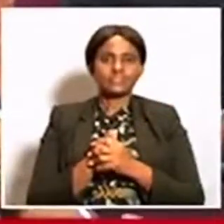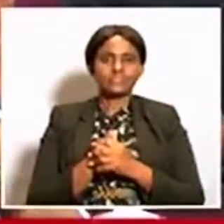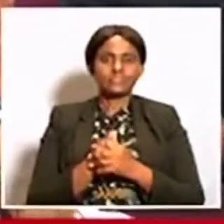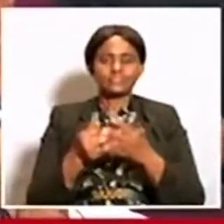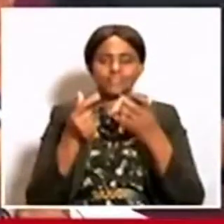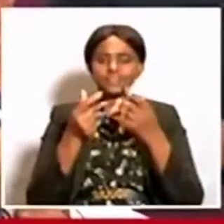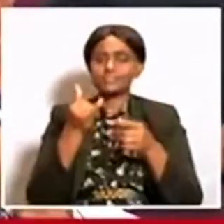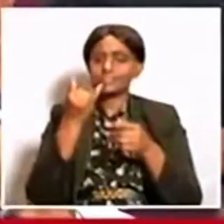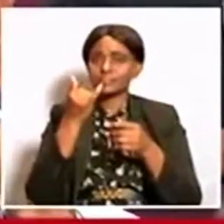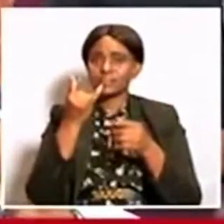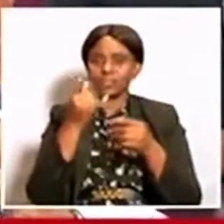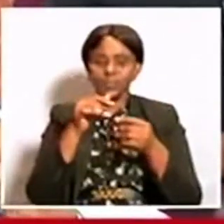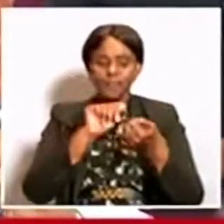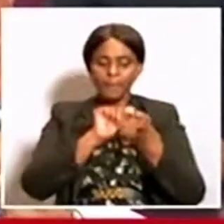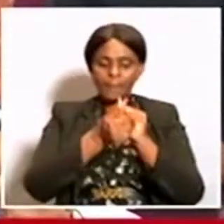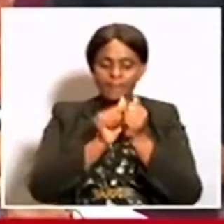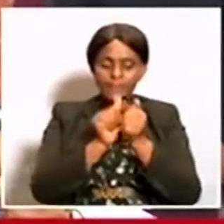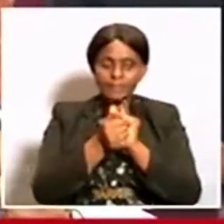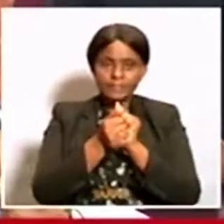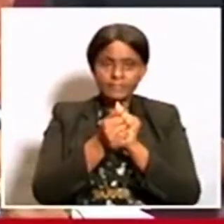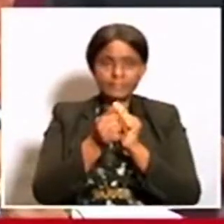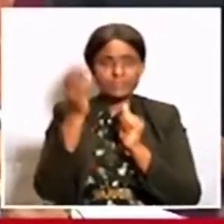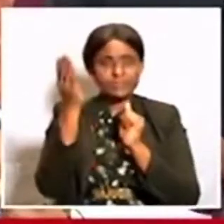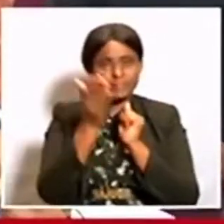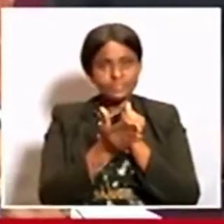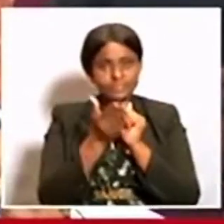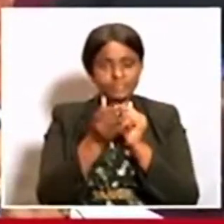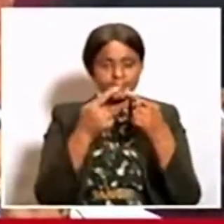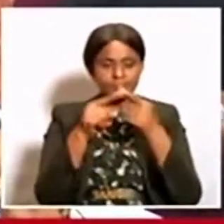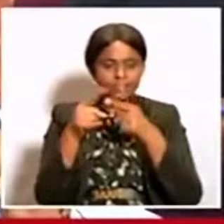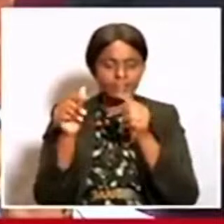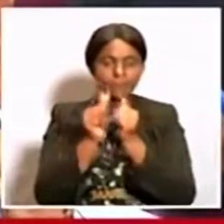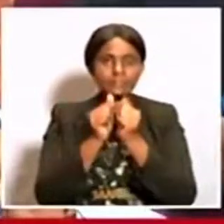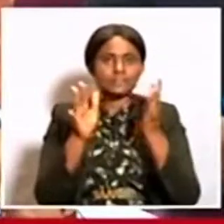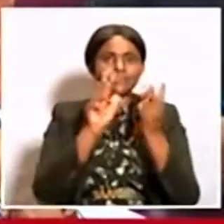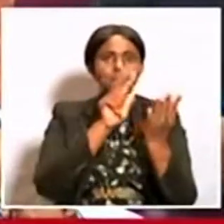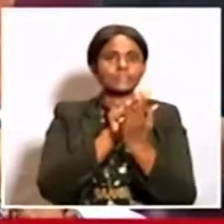Irregular amendments, stroke variation without approval.